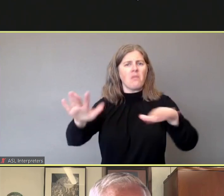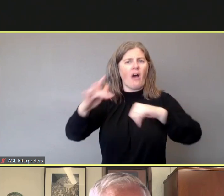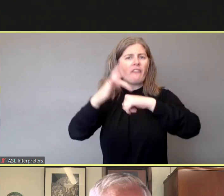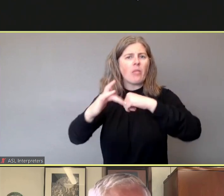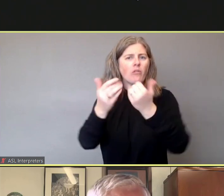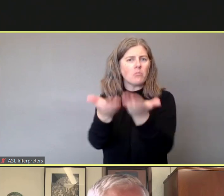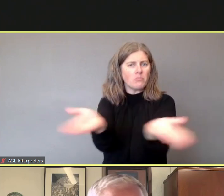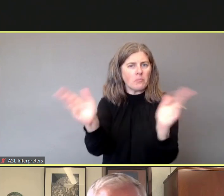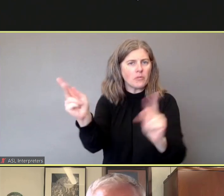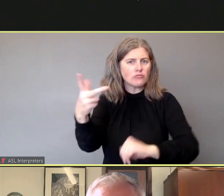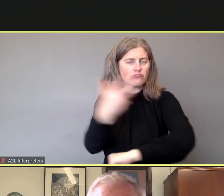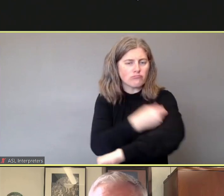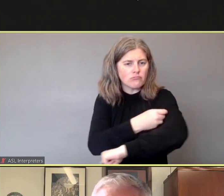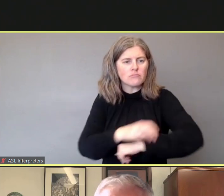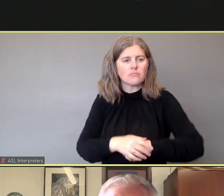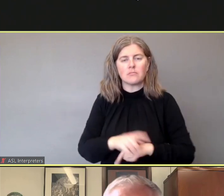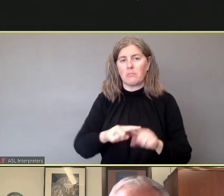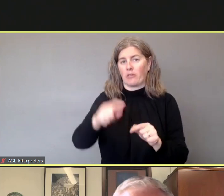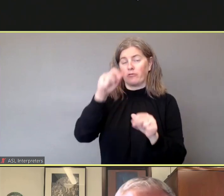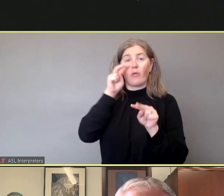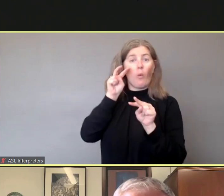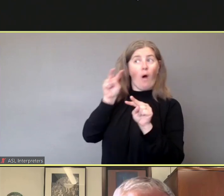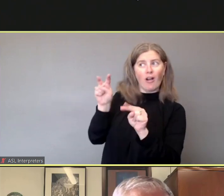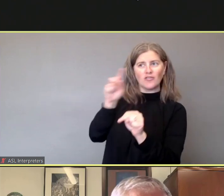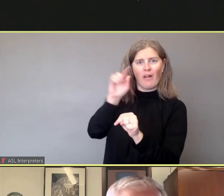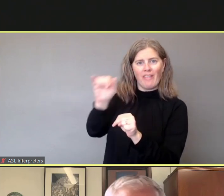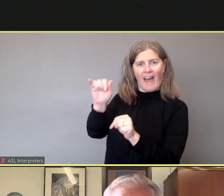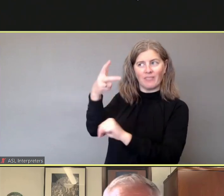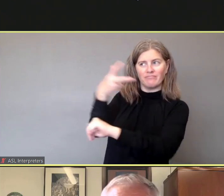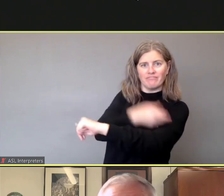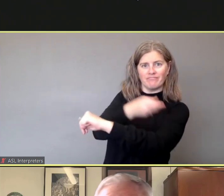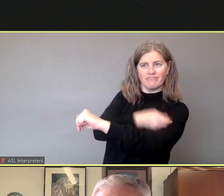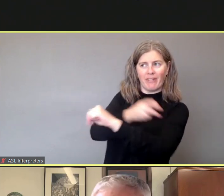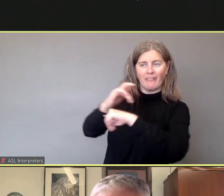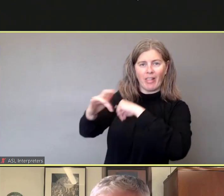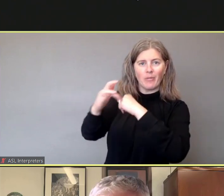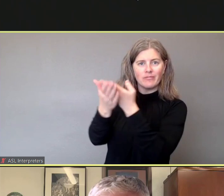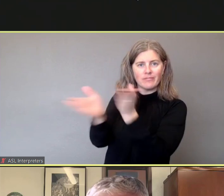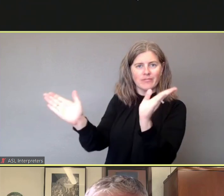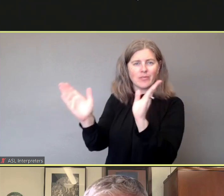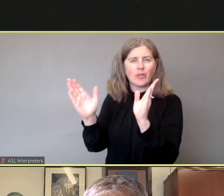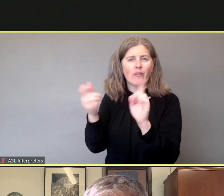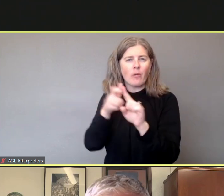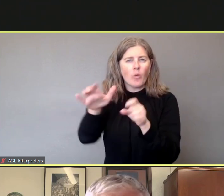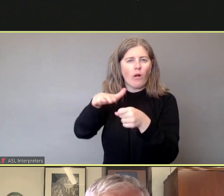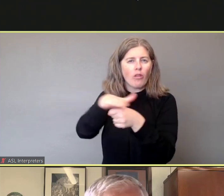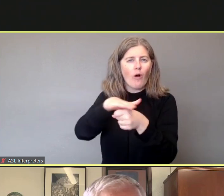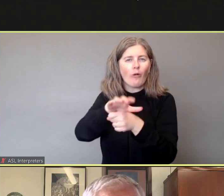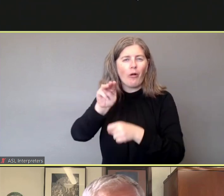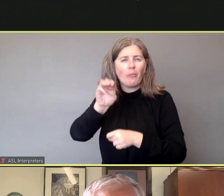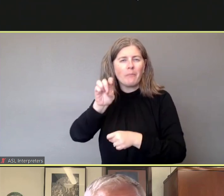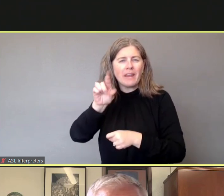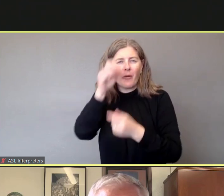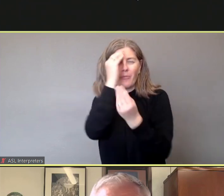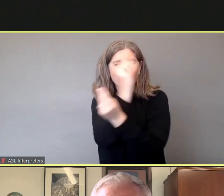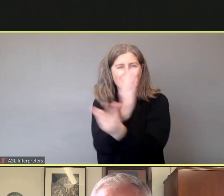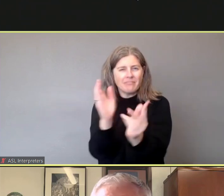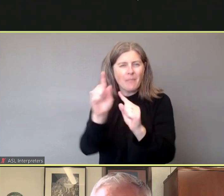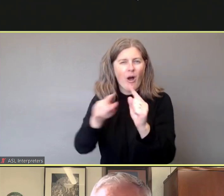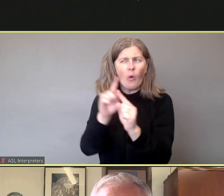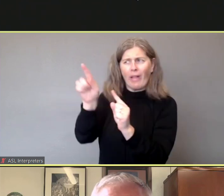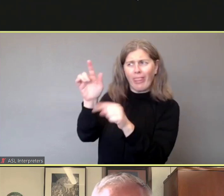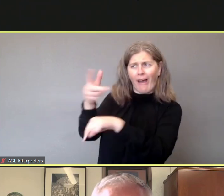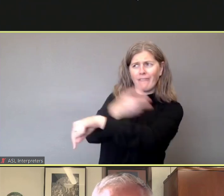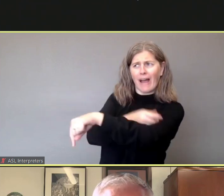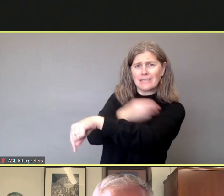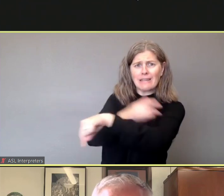But keep your eyes peeled for news from your local media folks about when that vaccine